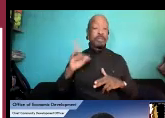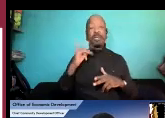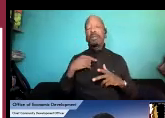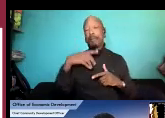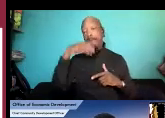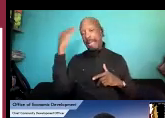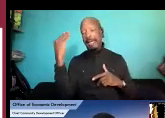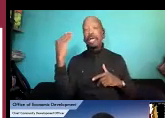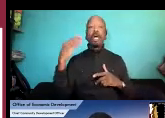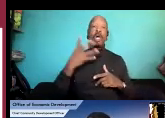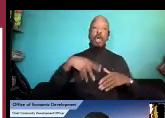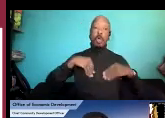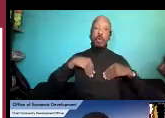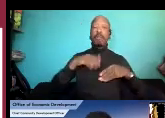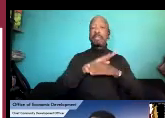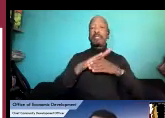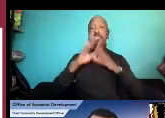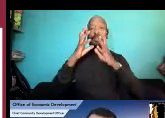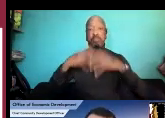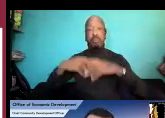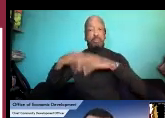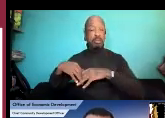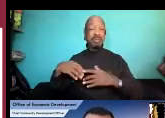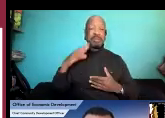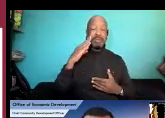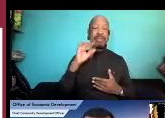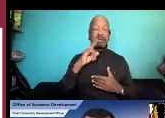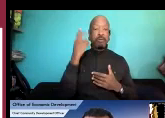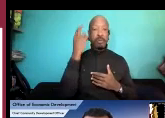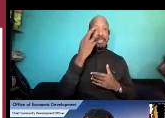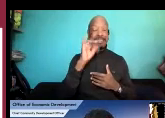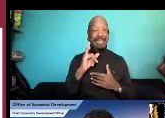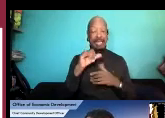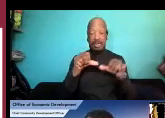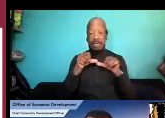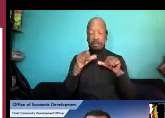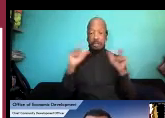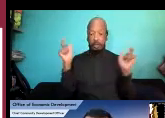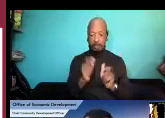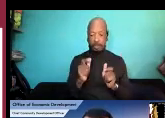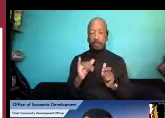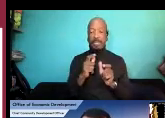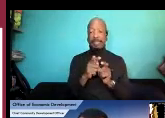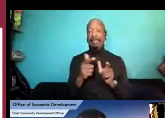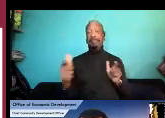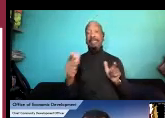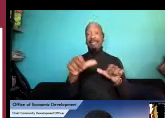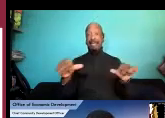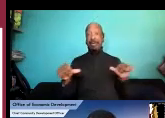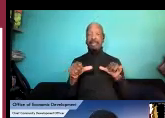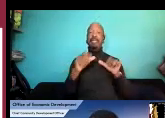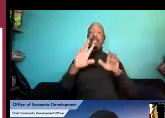over time, we realized that small catchment area was too small. And so we expanded it, and we expanded again to the whole city.